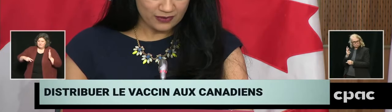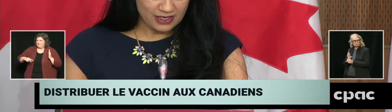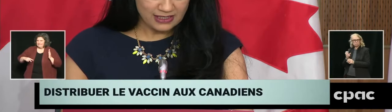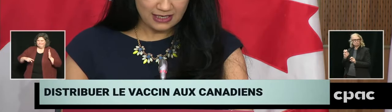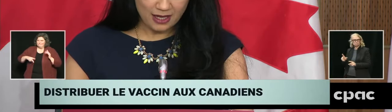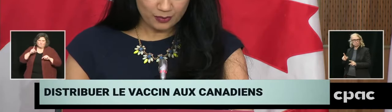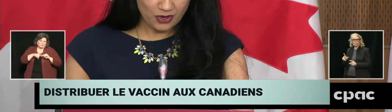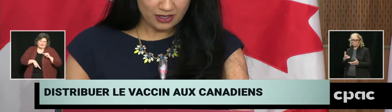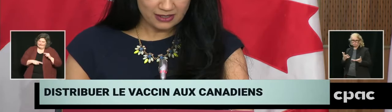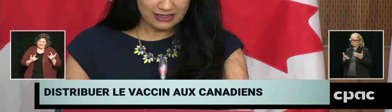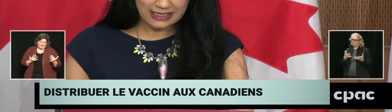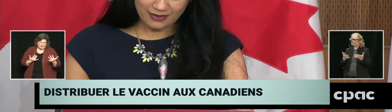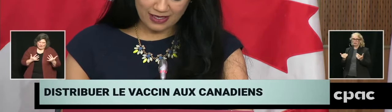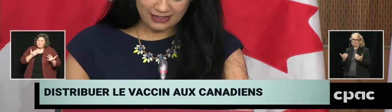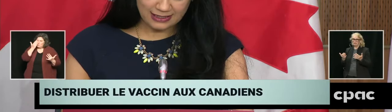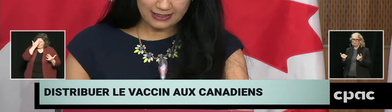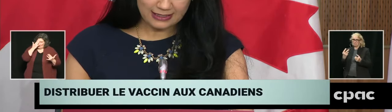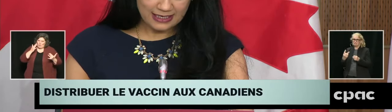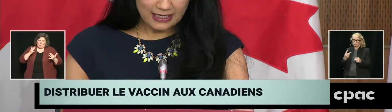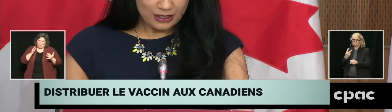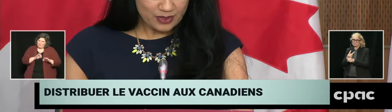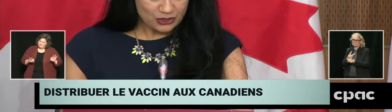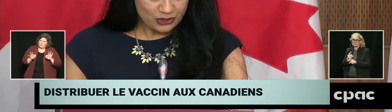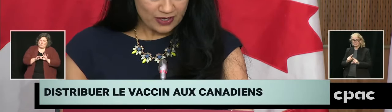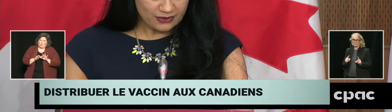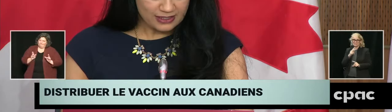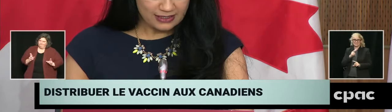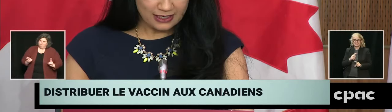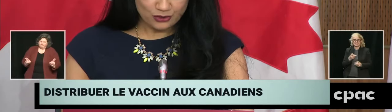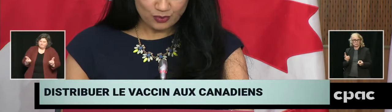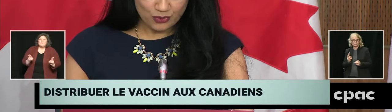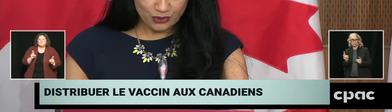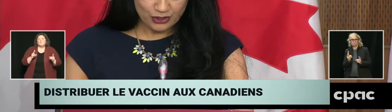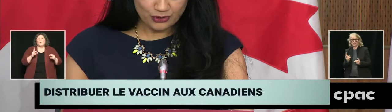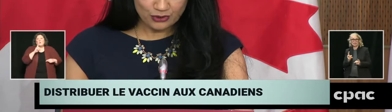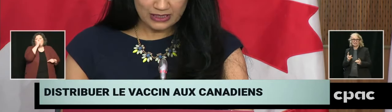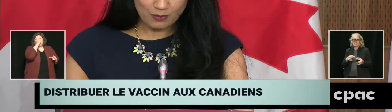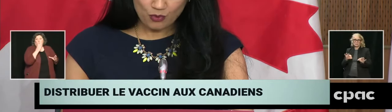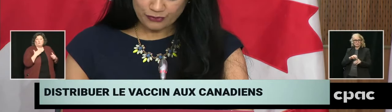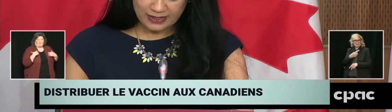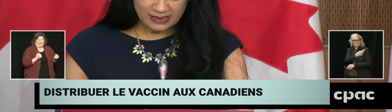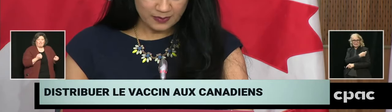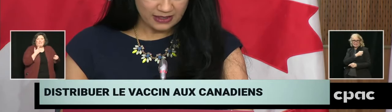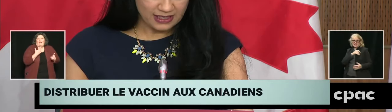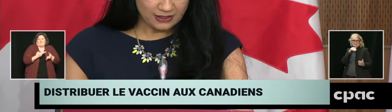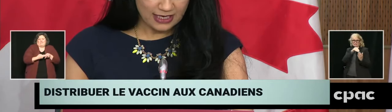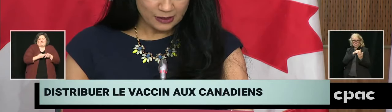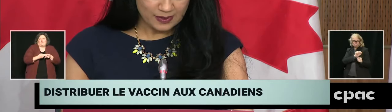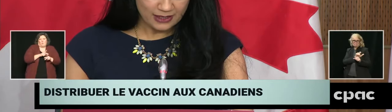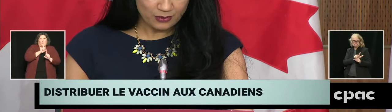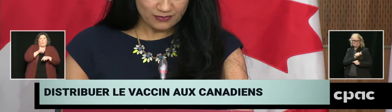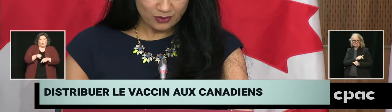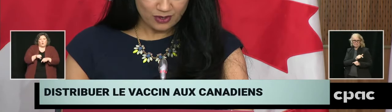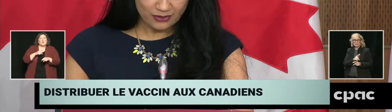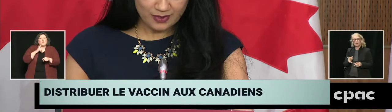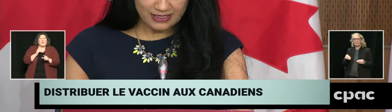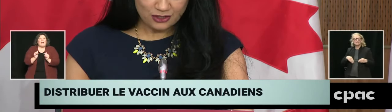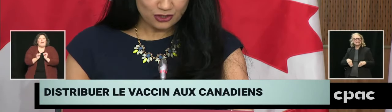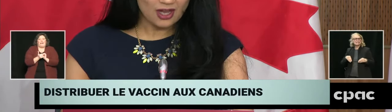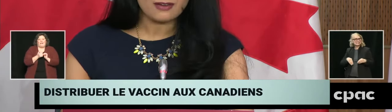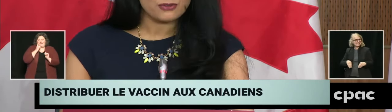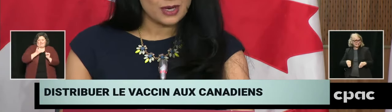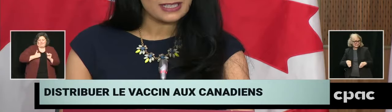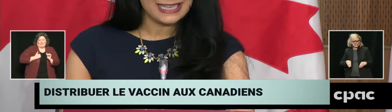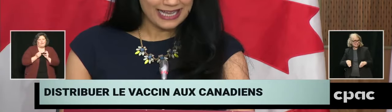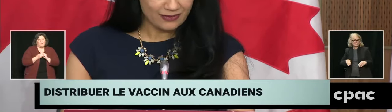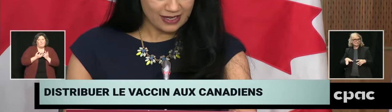for COVID-19 health products, like vaccines, the Minister of Health signed an interim order introducing more flexibility to expedite the review and